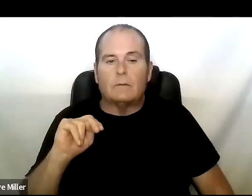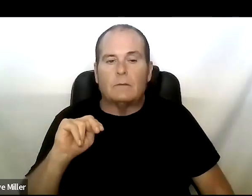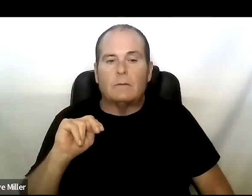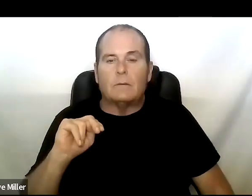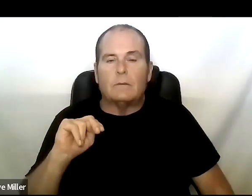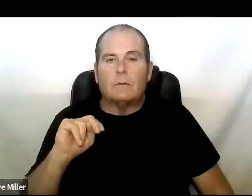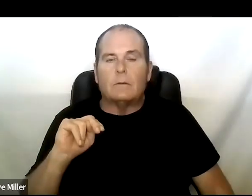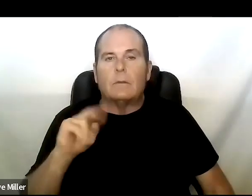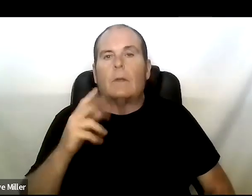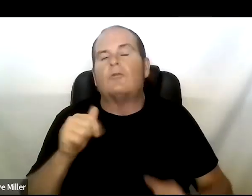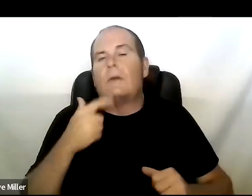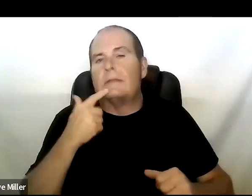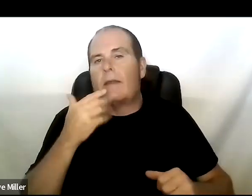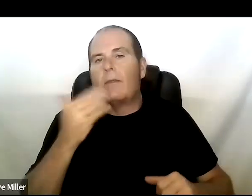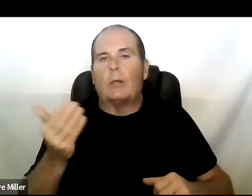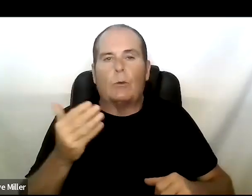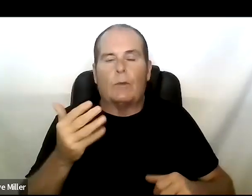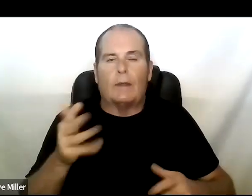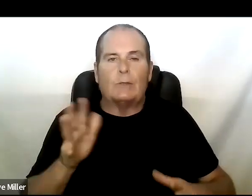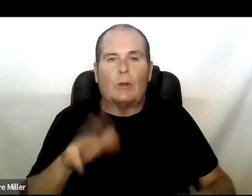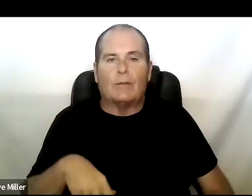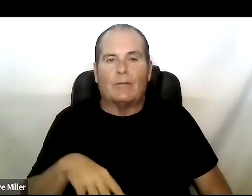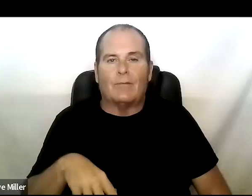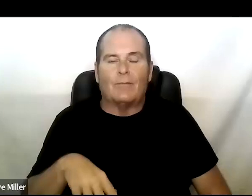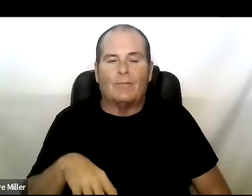Just trying to say thank you. And I think I'm still You're muted.